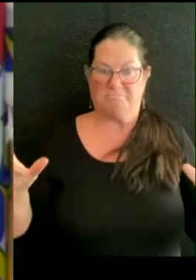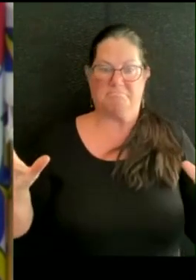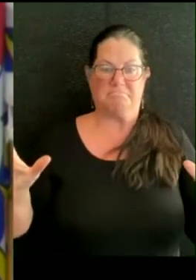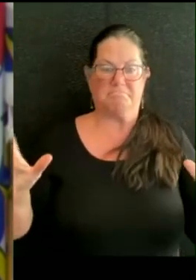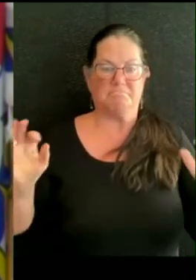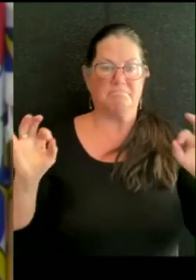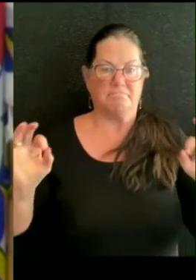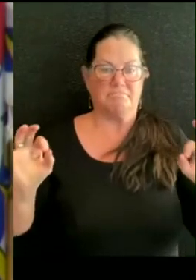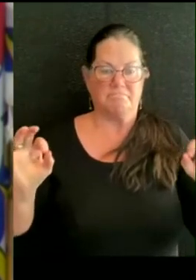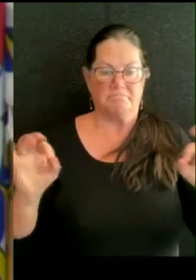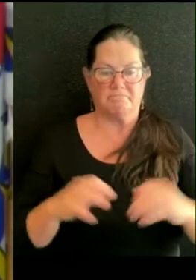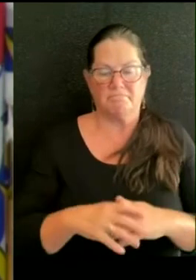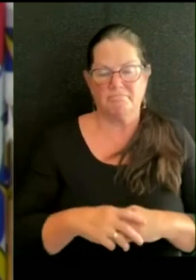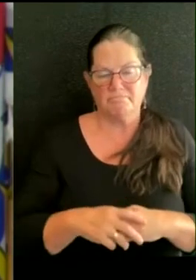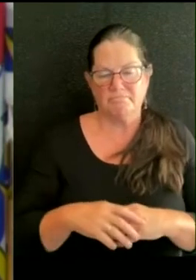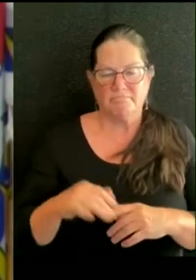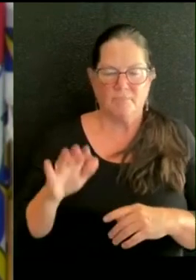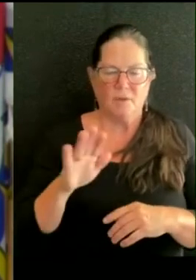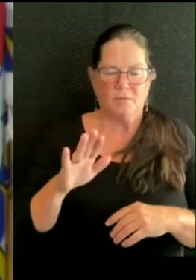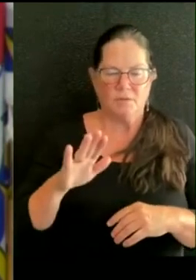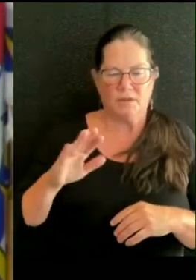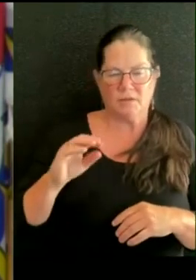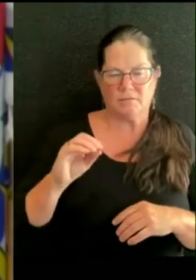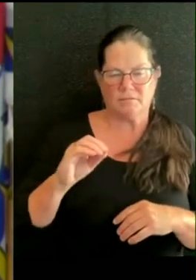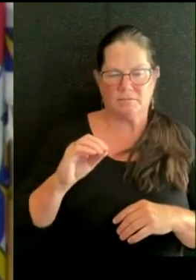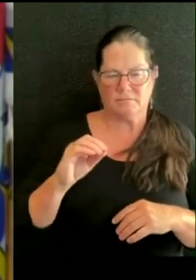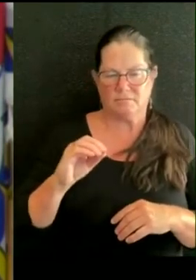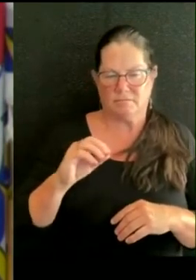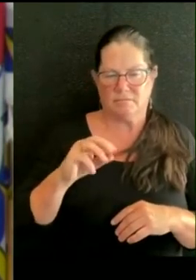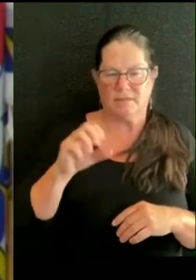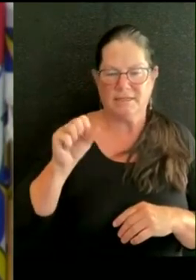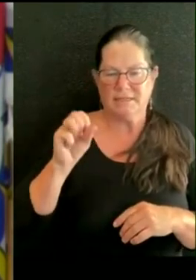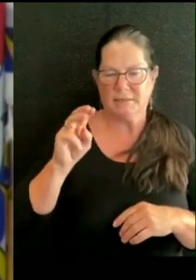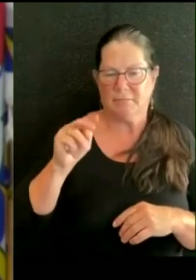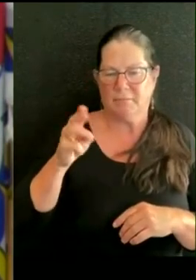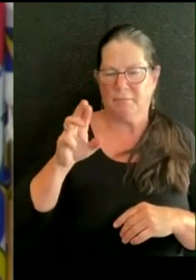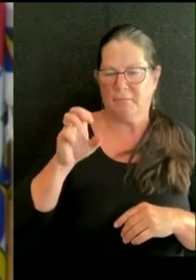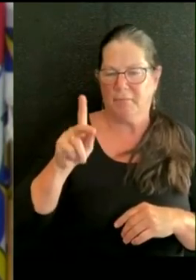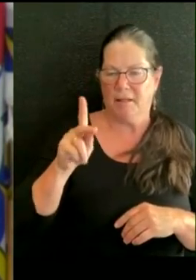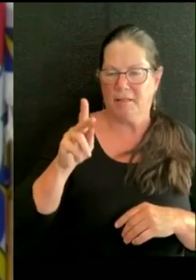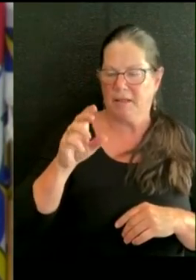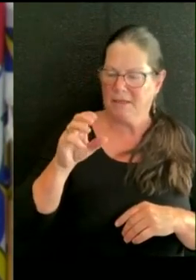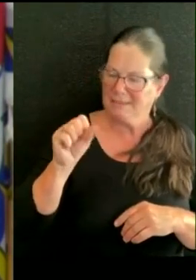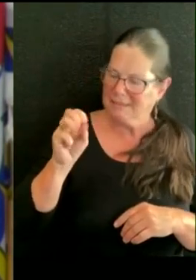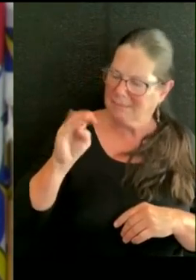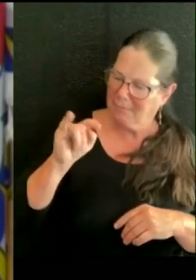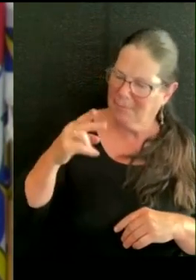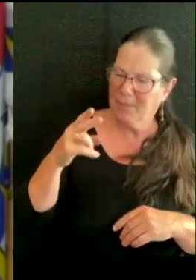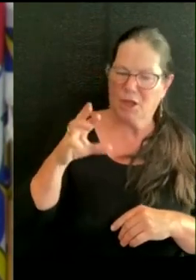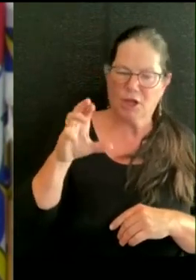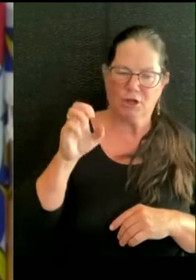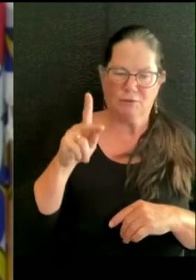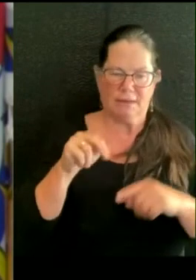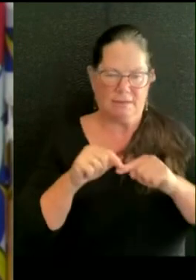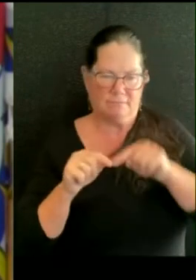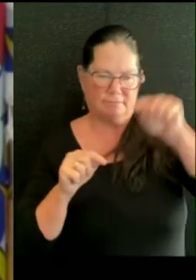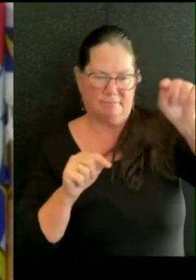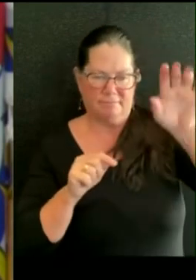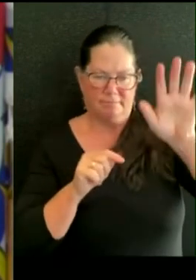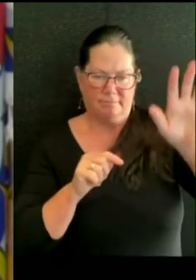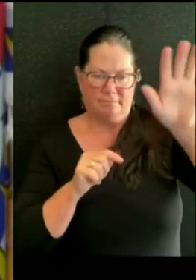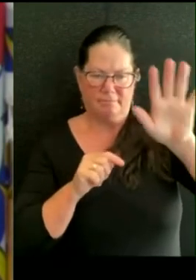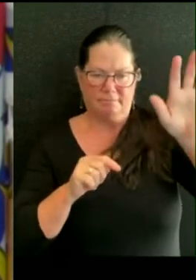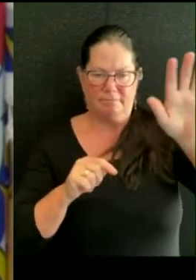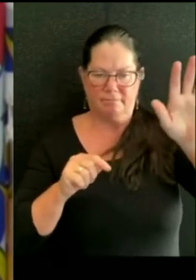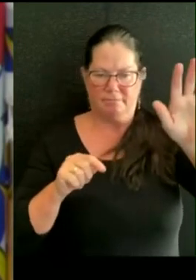operations above Smith Creek, working north towards Powers Creek drainage. Today, crews will continue mopping up along the guard now that the